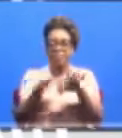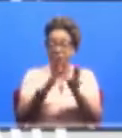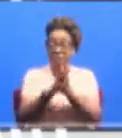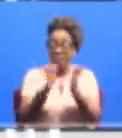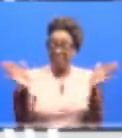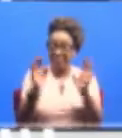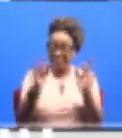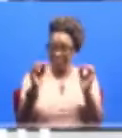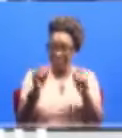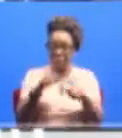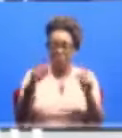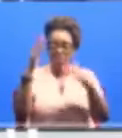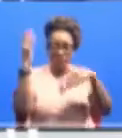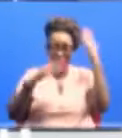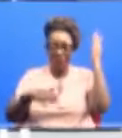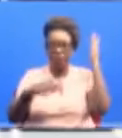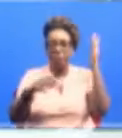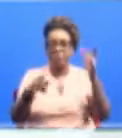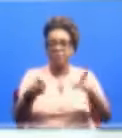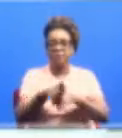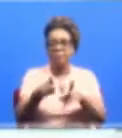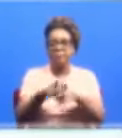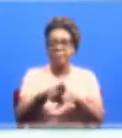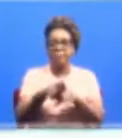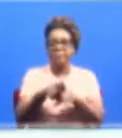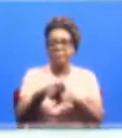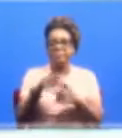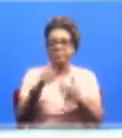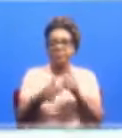the profession, and they are not unconstitutional.